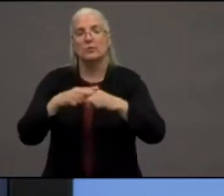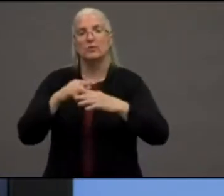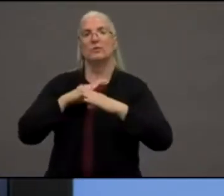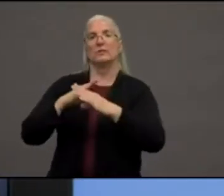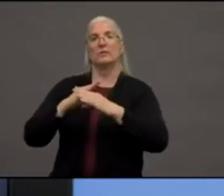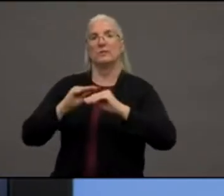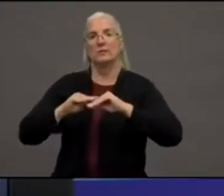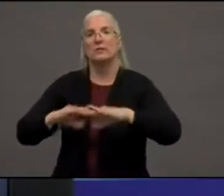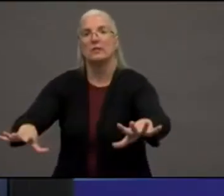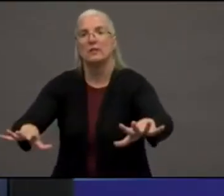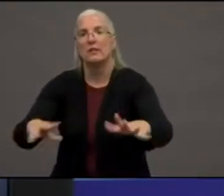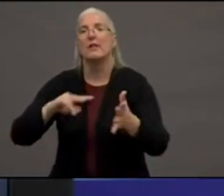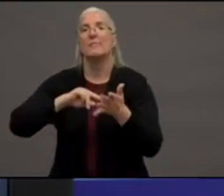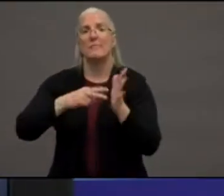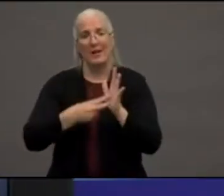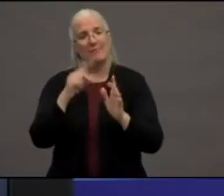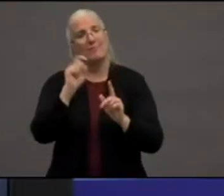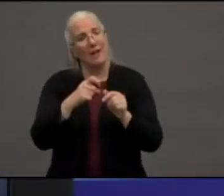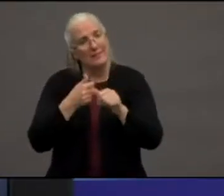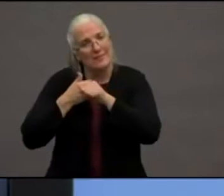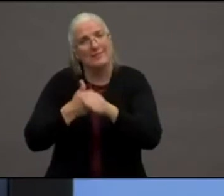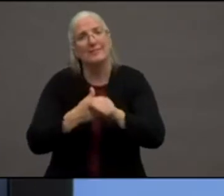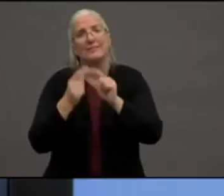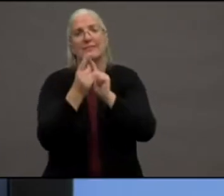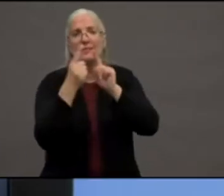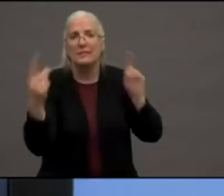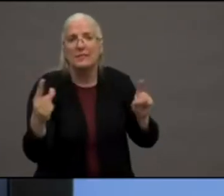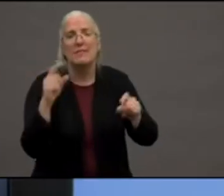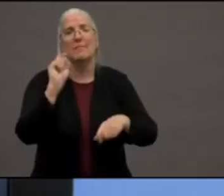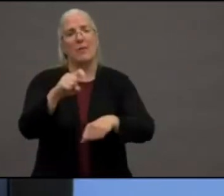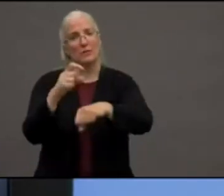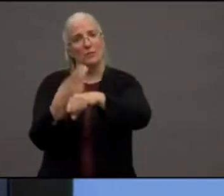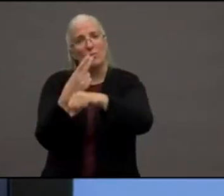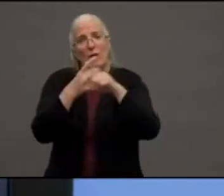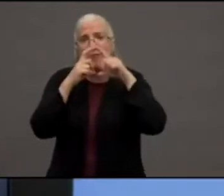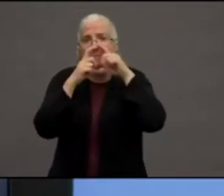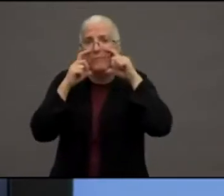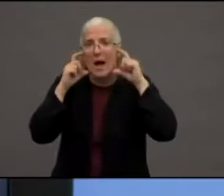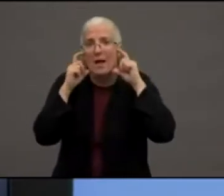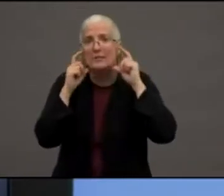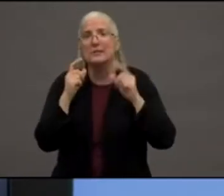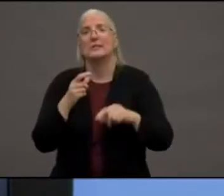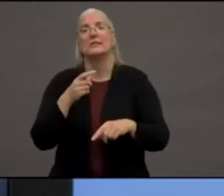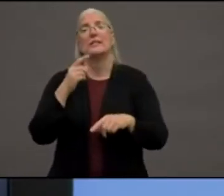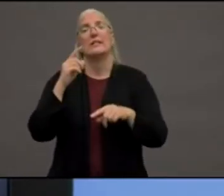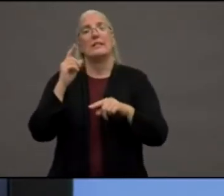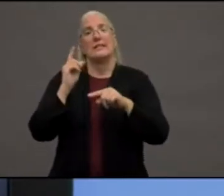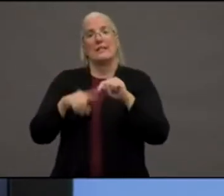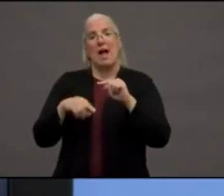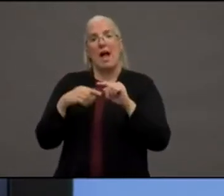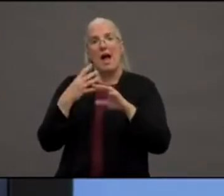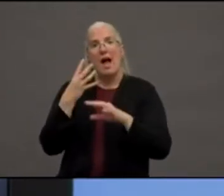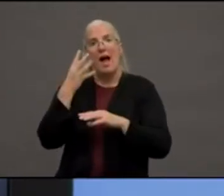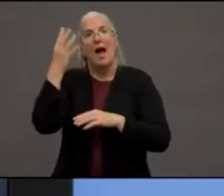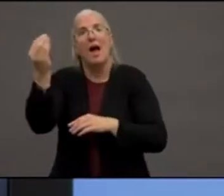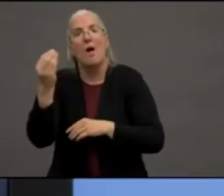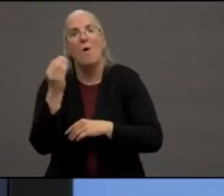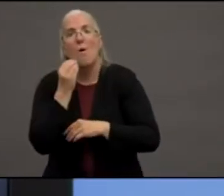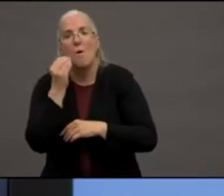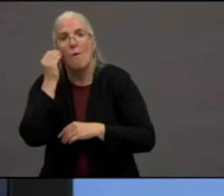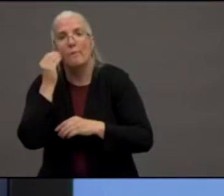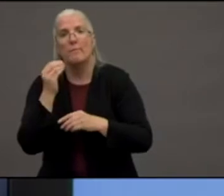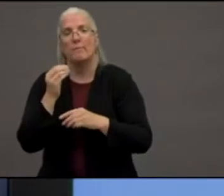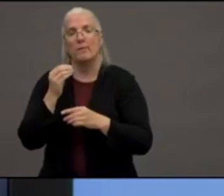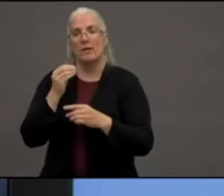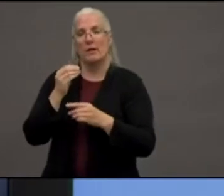social distancing, wearing masks, not leaving your home unless you're, absolutely meet those criteria that need to happen. But